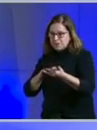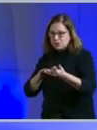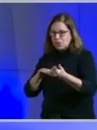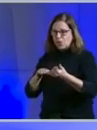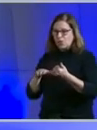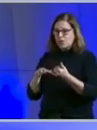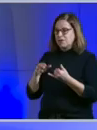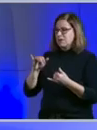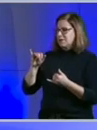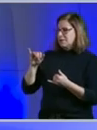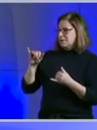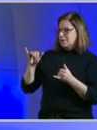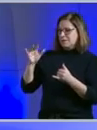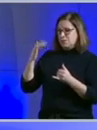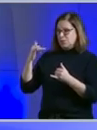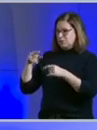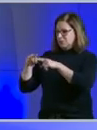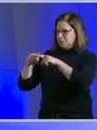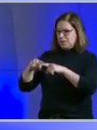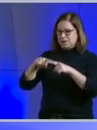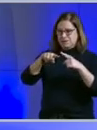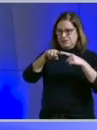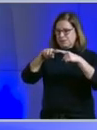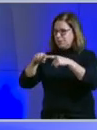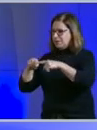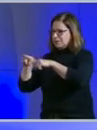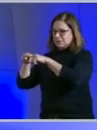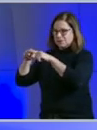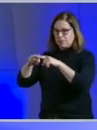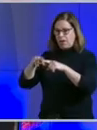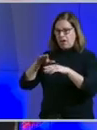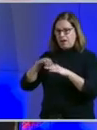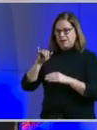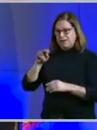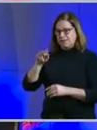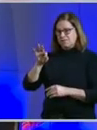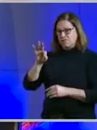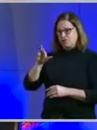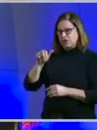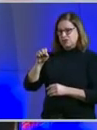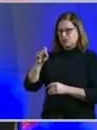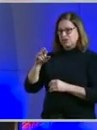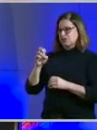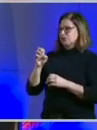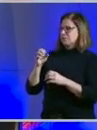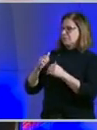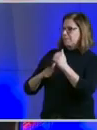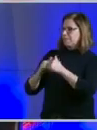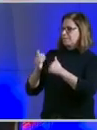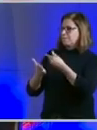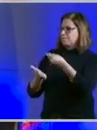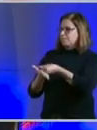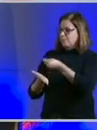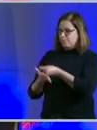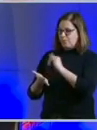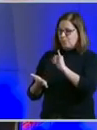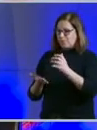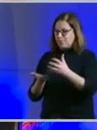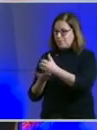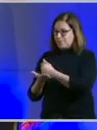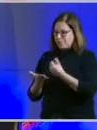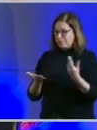as you sort of look for the next 4 years, what is our financial outlook in terms of the ability to make new investments in this and other